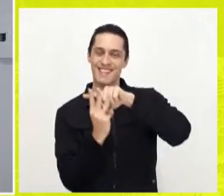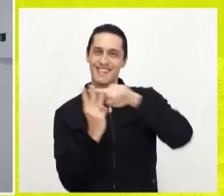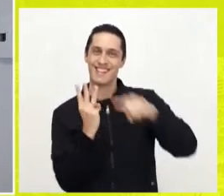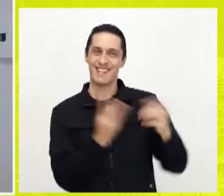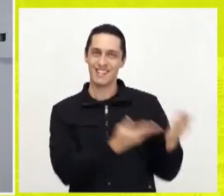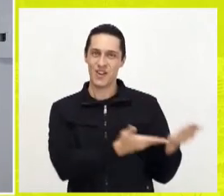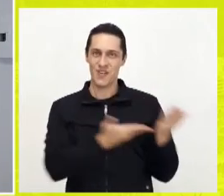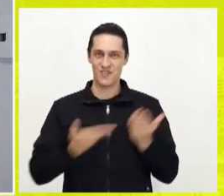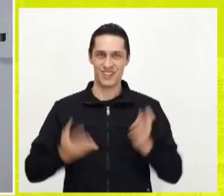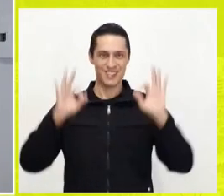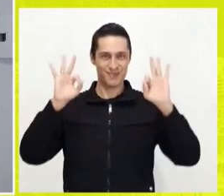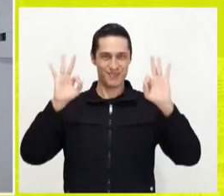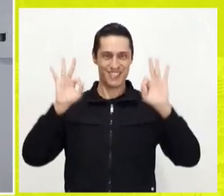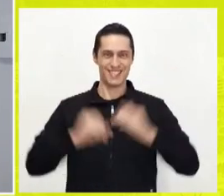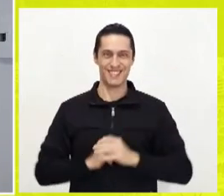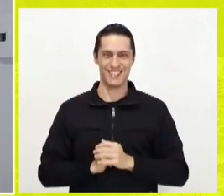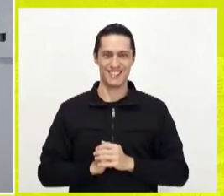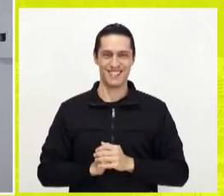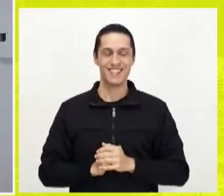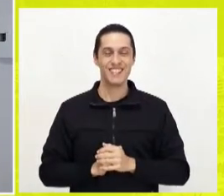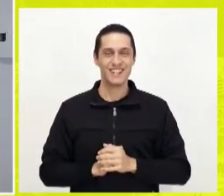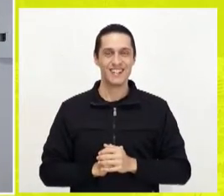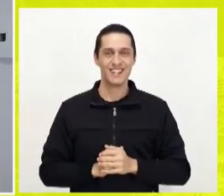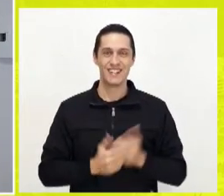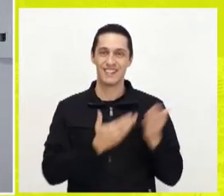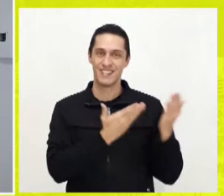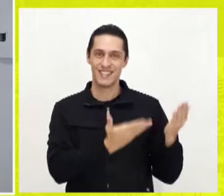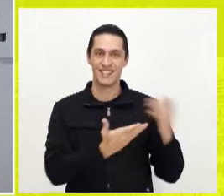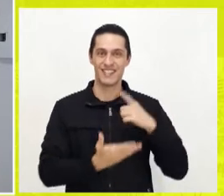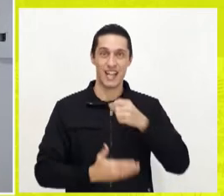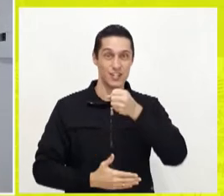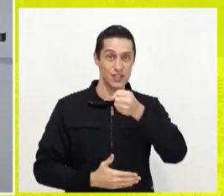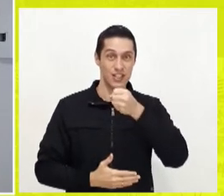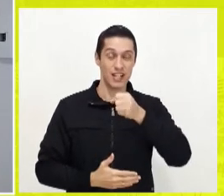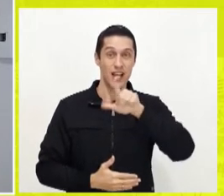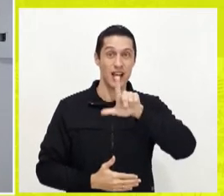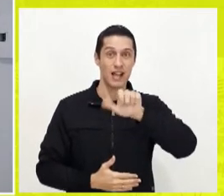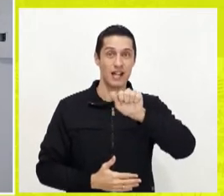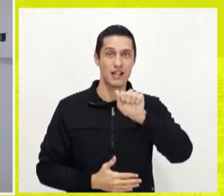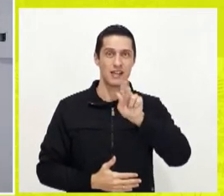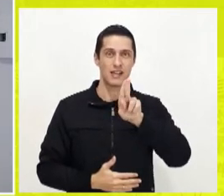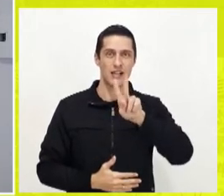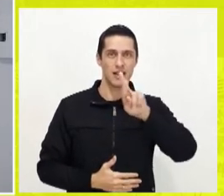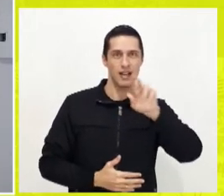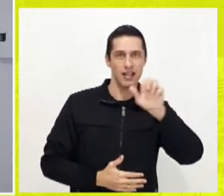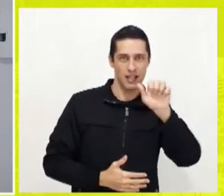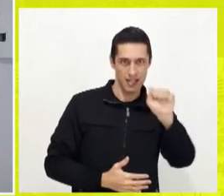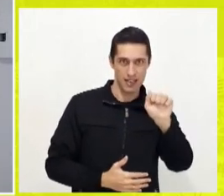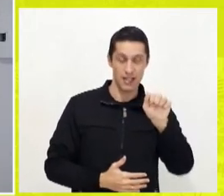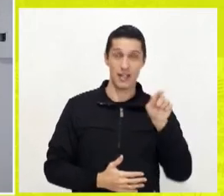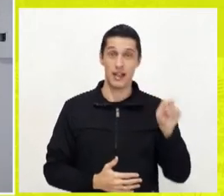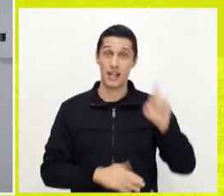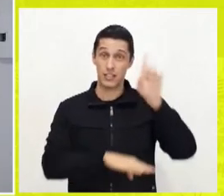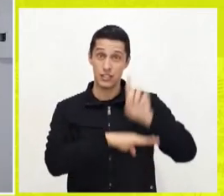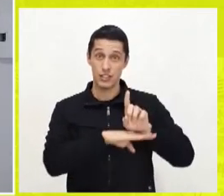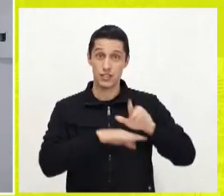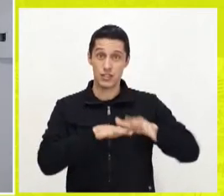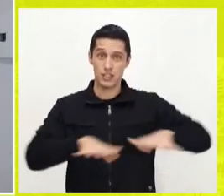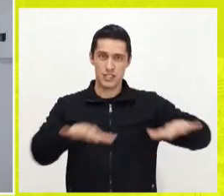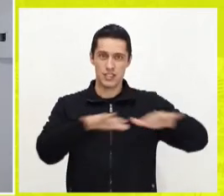special guests i want to introduce you the journalist zawad lara zomer she's the general director of